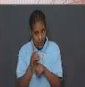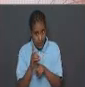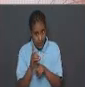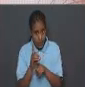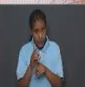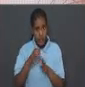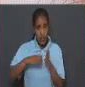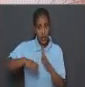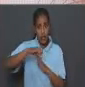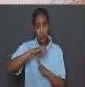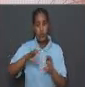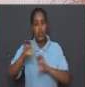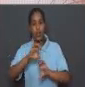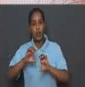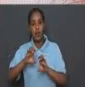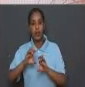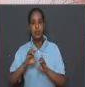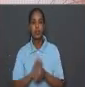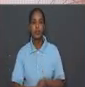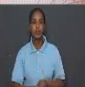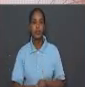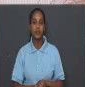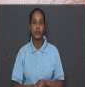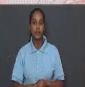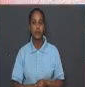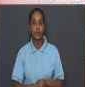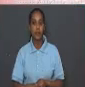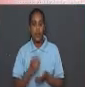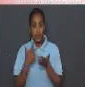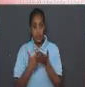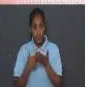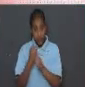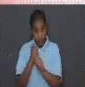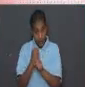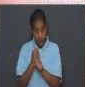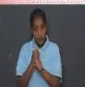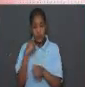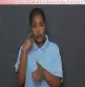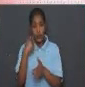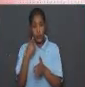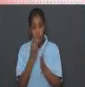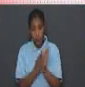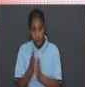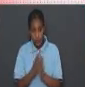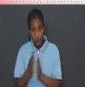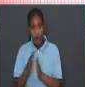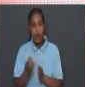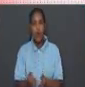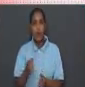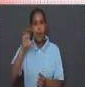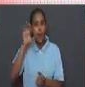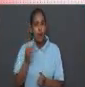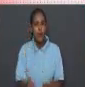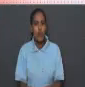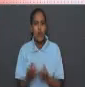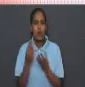out directly by electrochemical means. This makes the production of